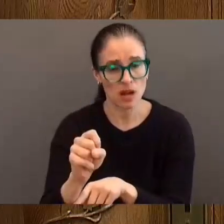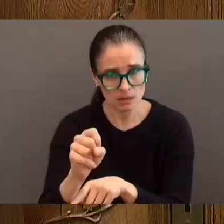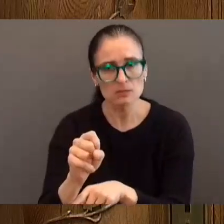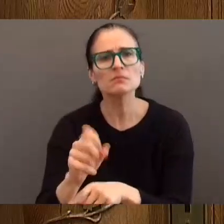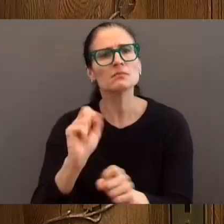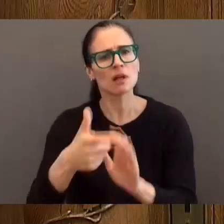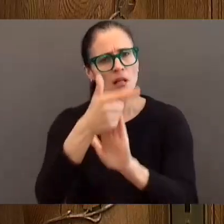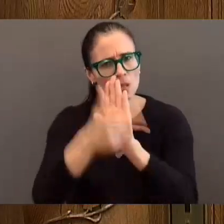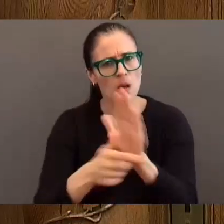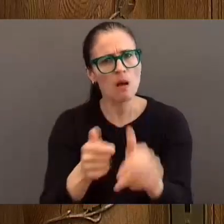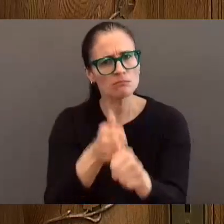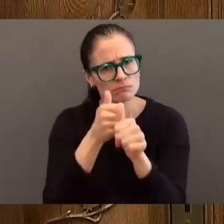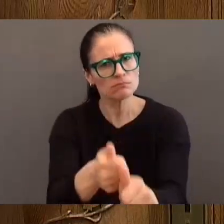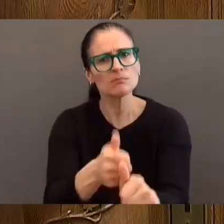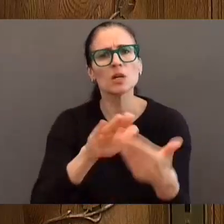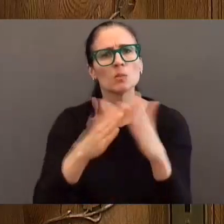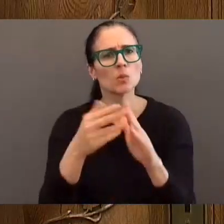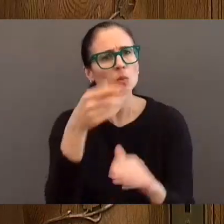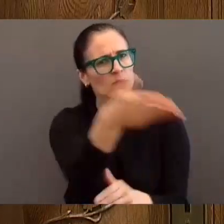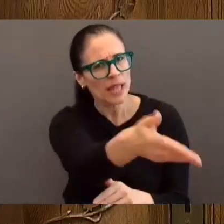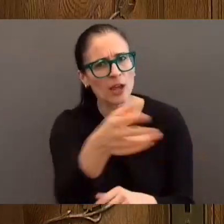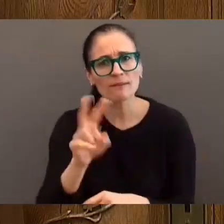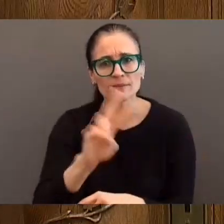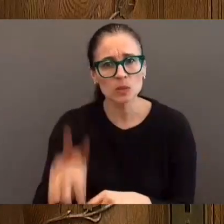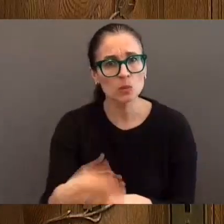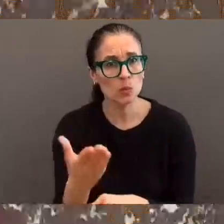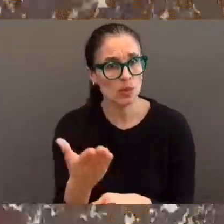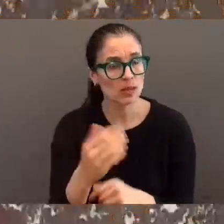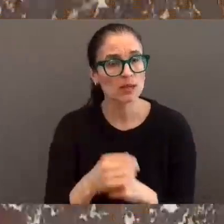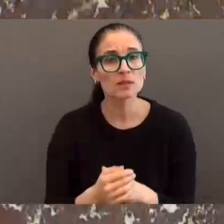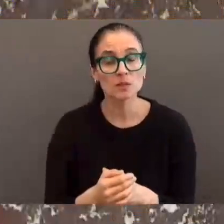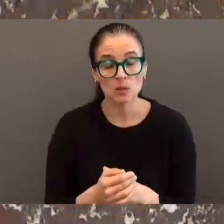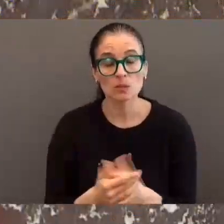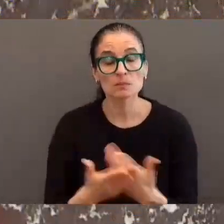Minister of Housing and Municipal Affairs. Thank you, Honourable Speaker.